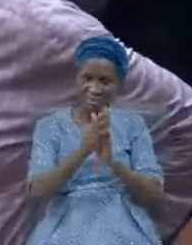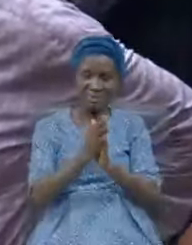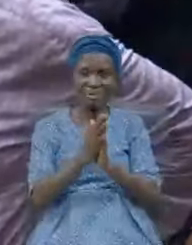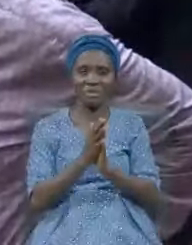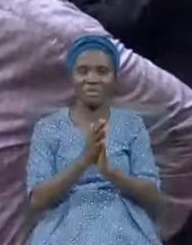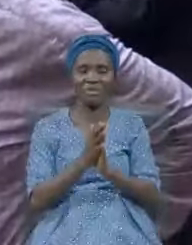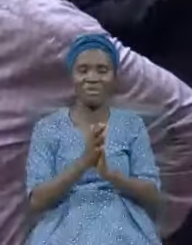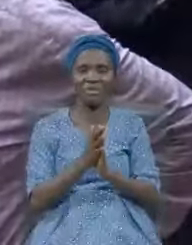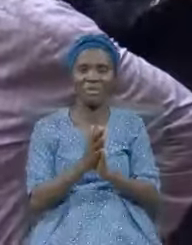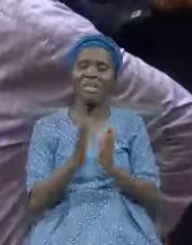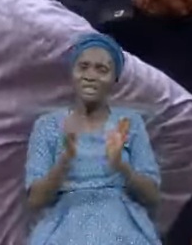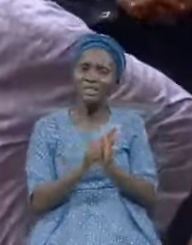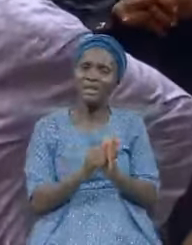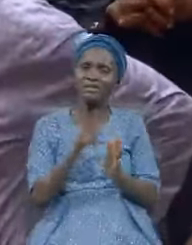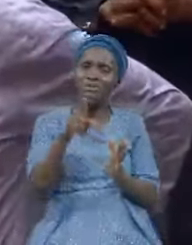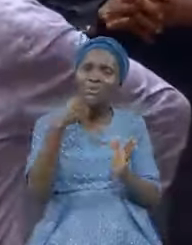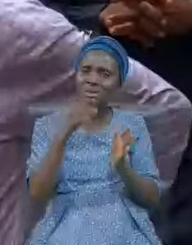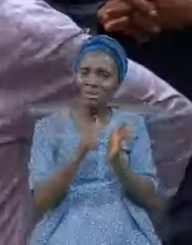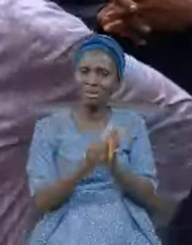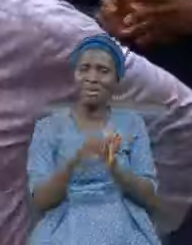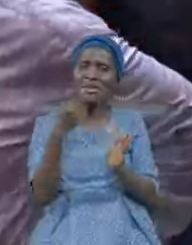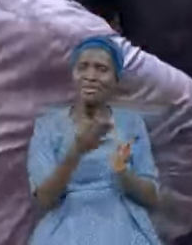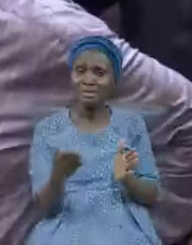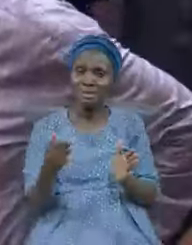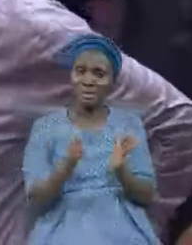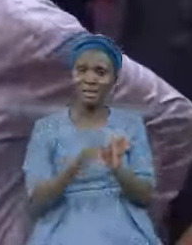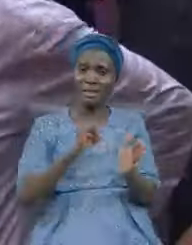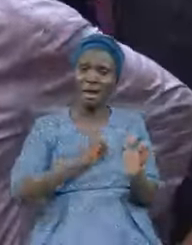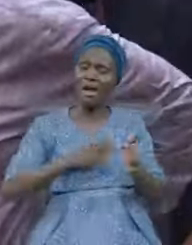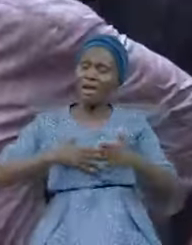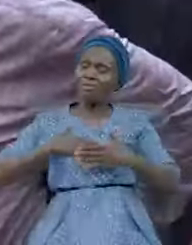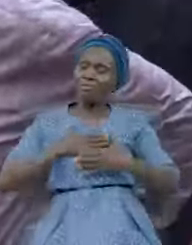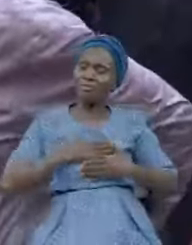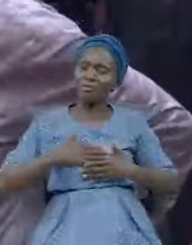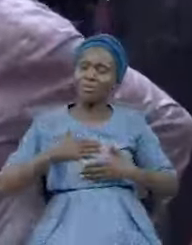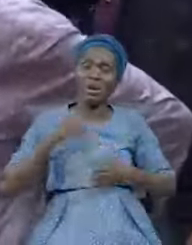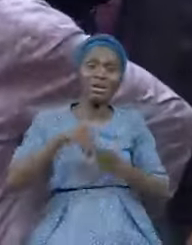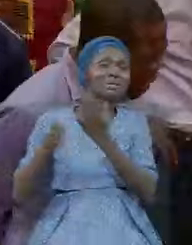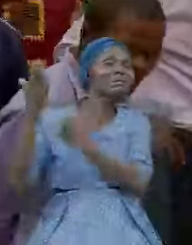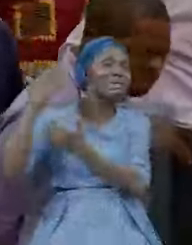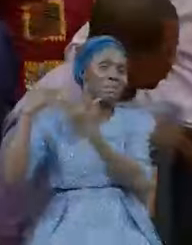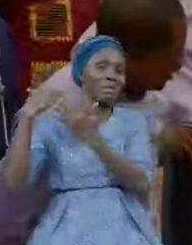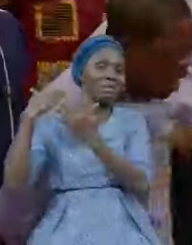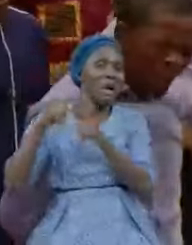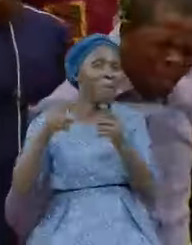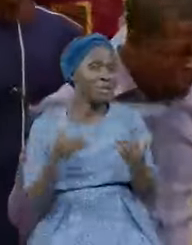The things I dropped in the past when saving grace came